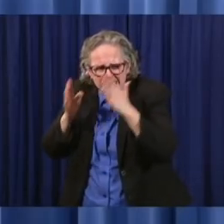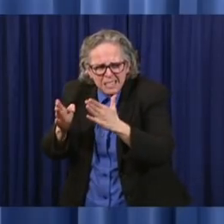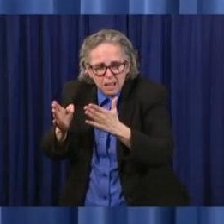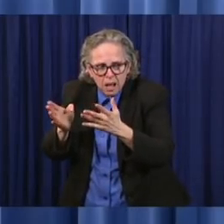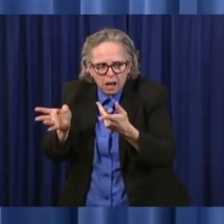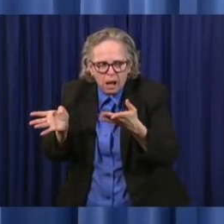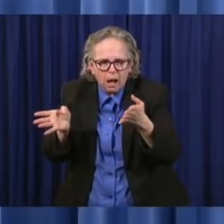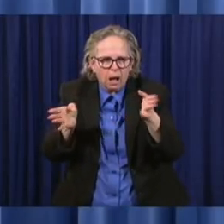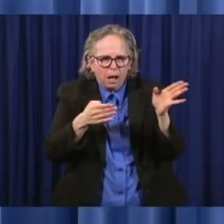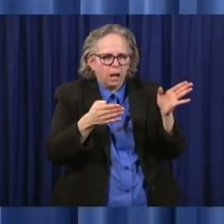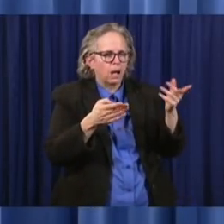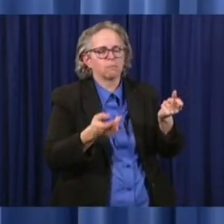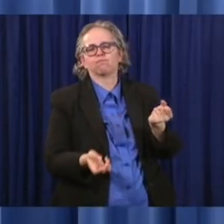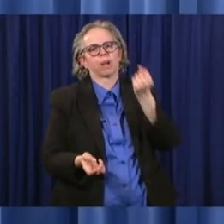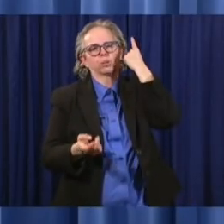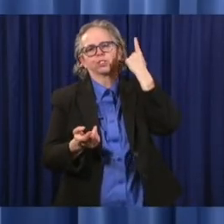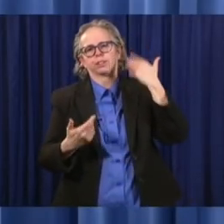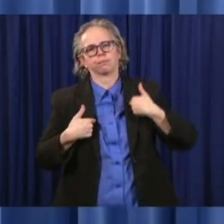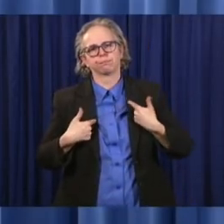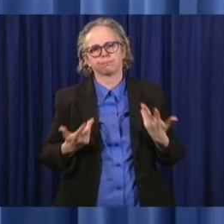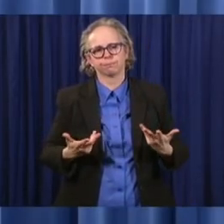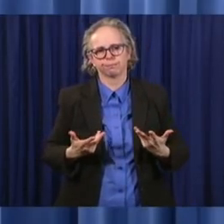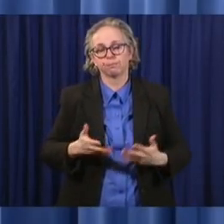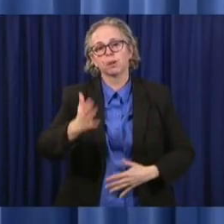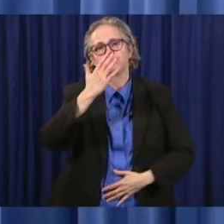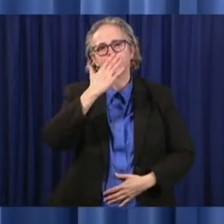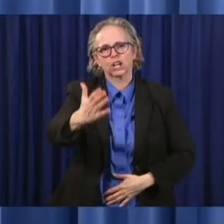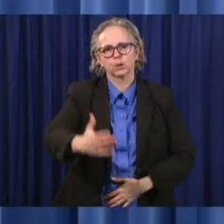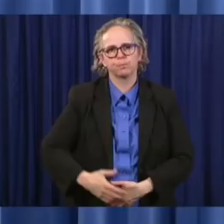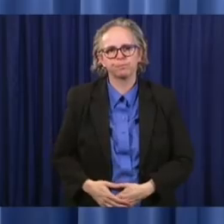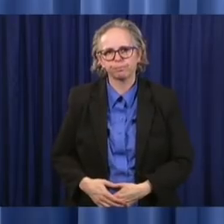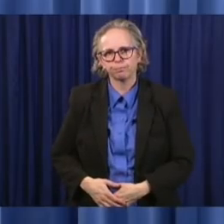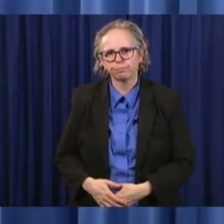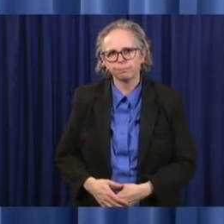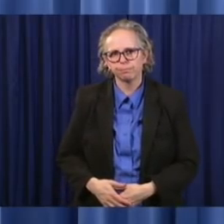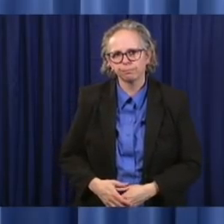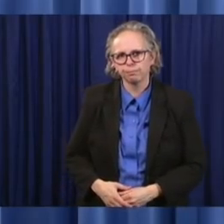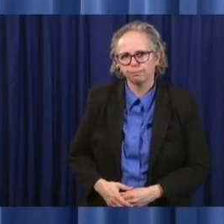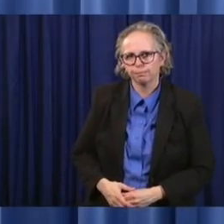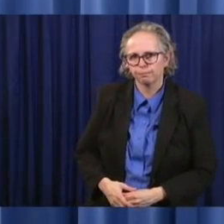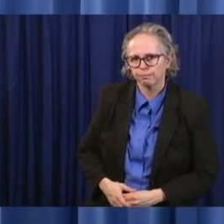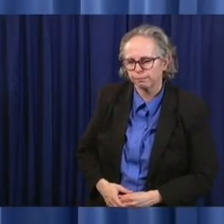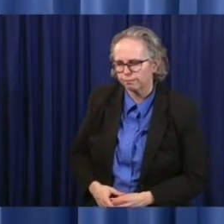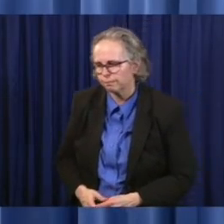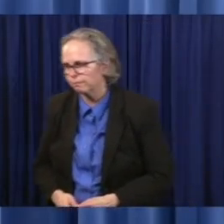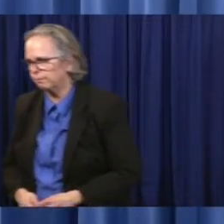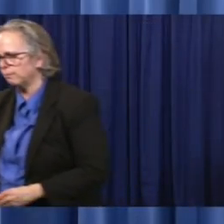guess I don't quite understand it. So, thank you. Your time to